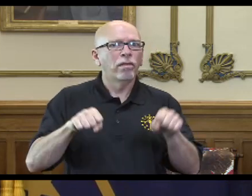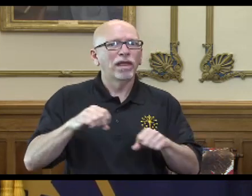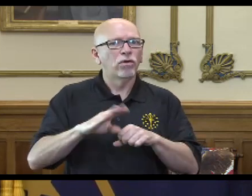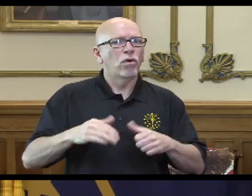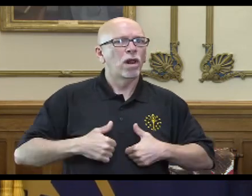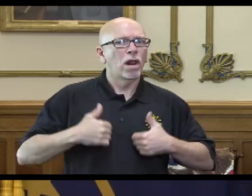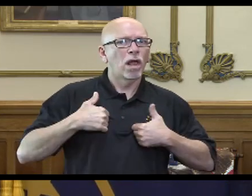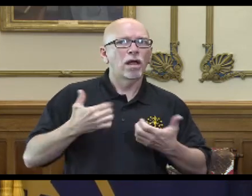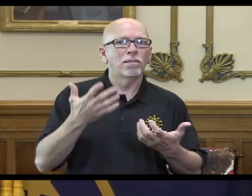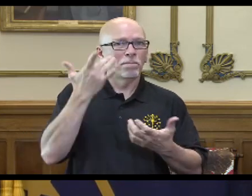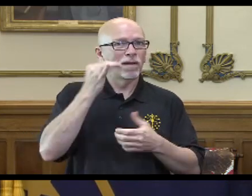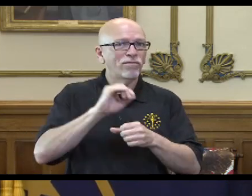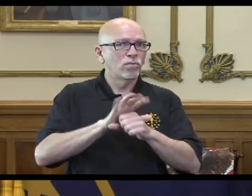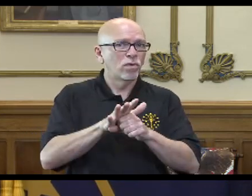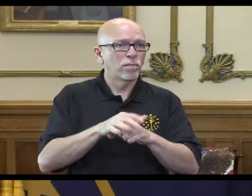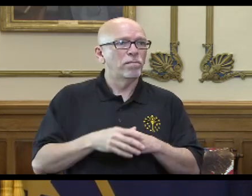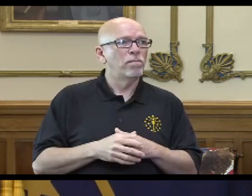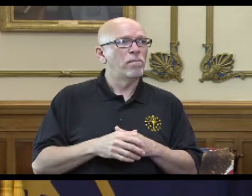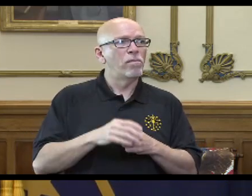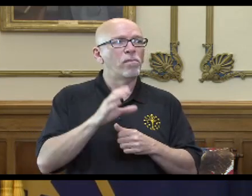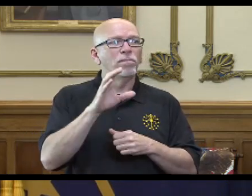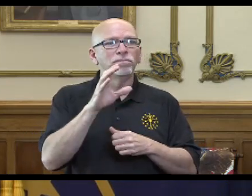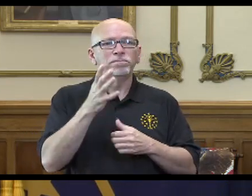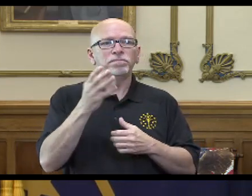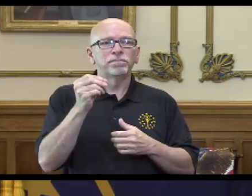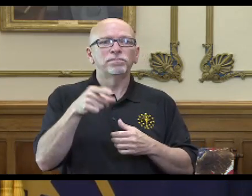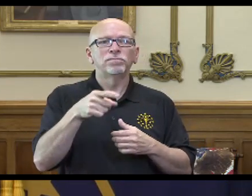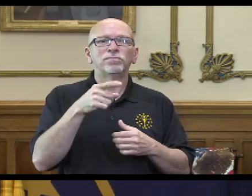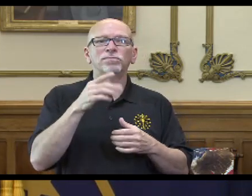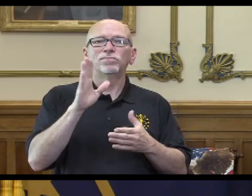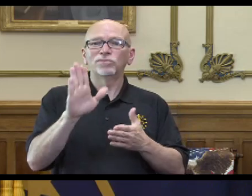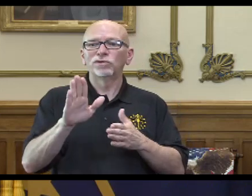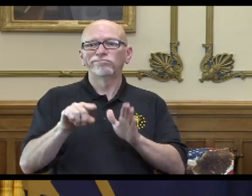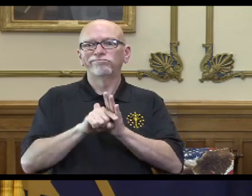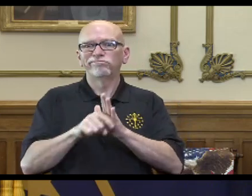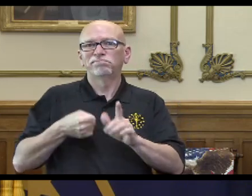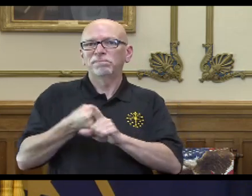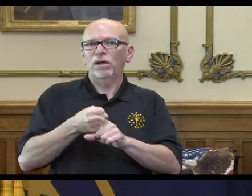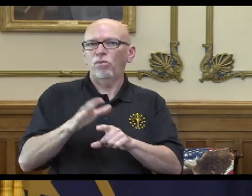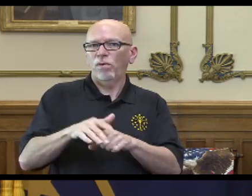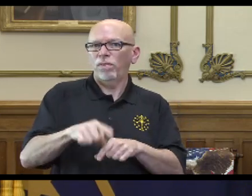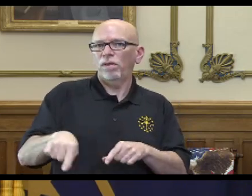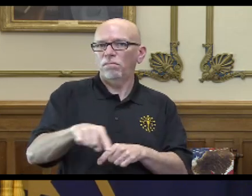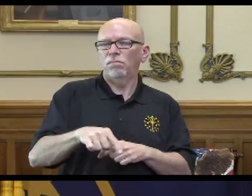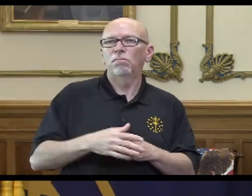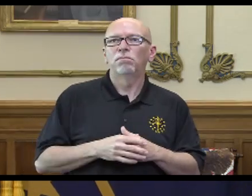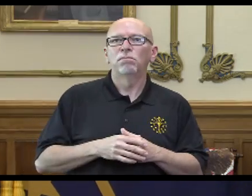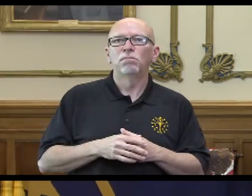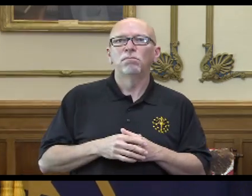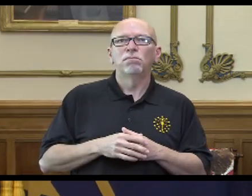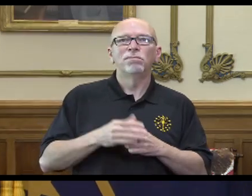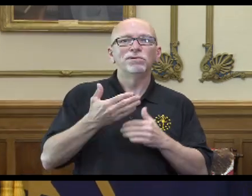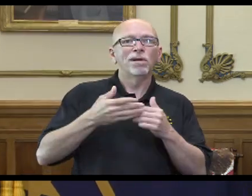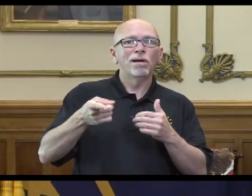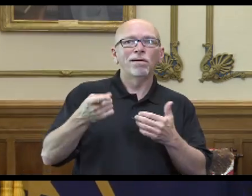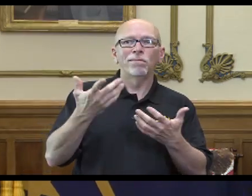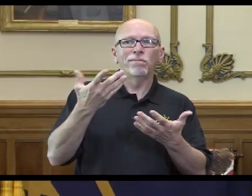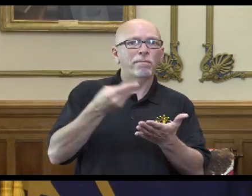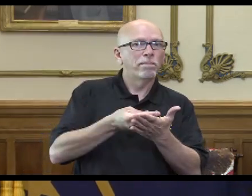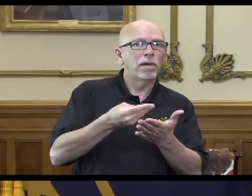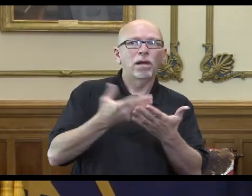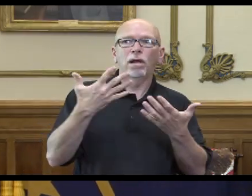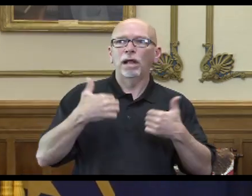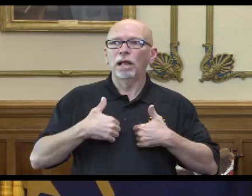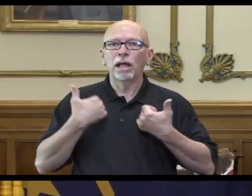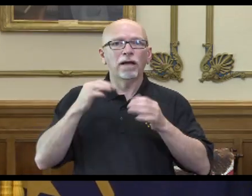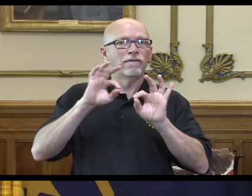lives due to the coronavirus, COVID-19, and the adverse impact it was having. the instability that it was bringing upon them and